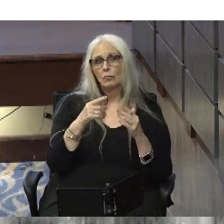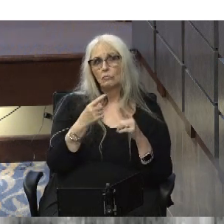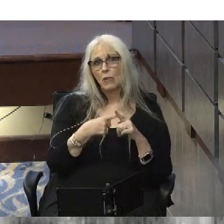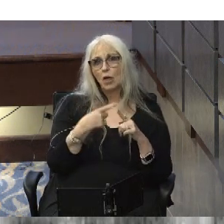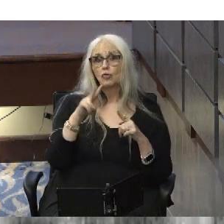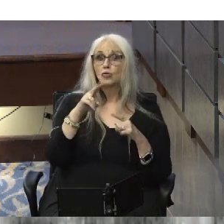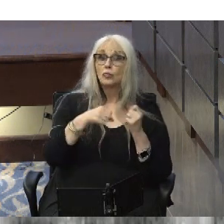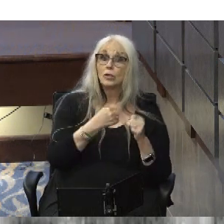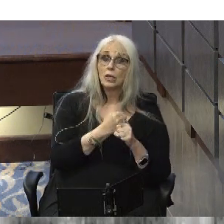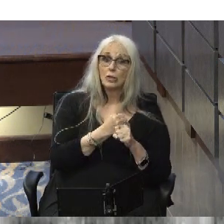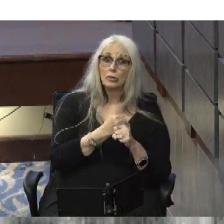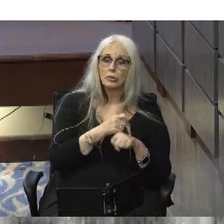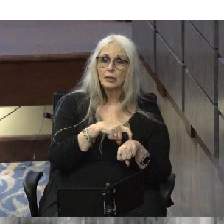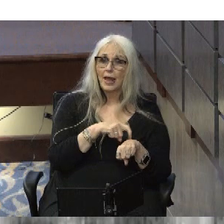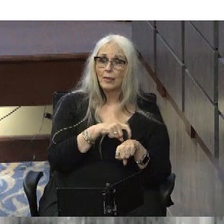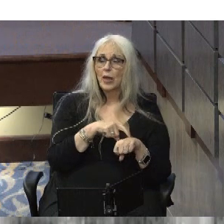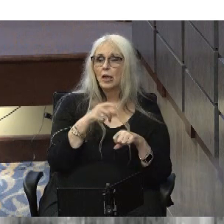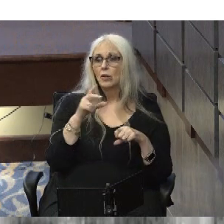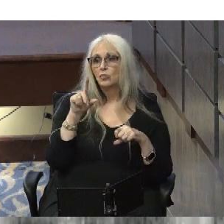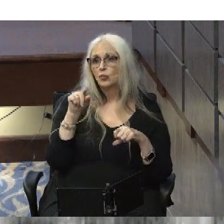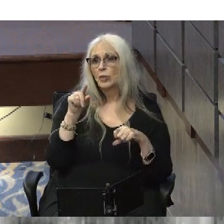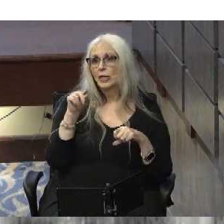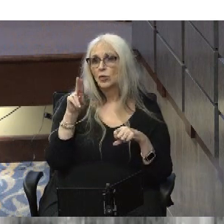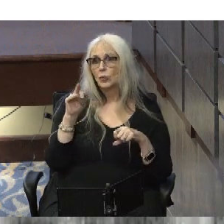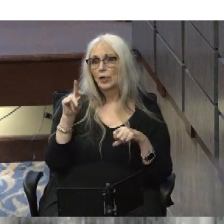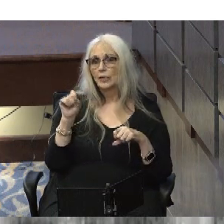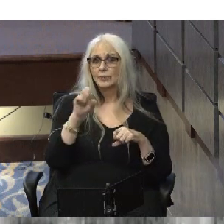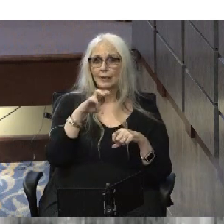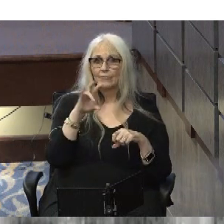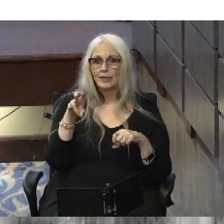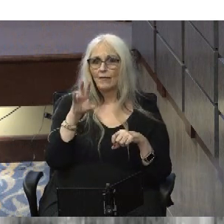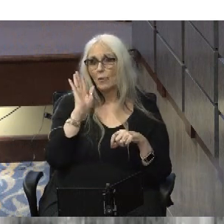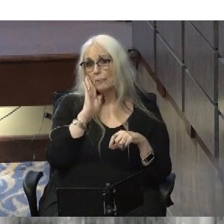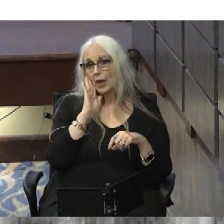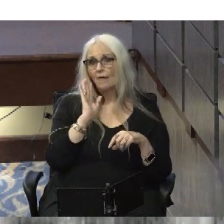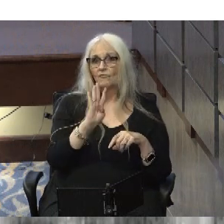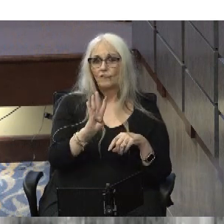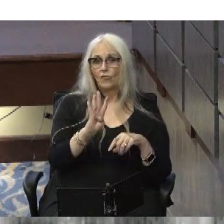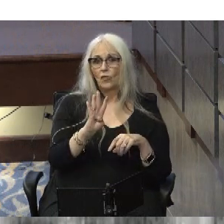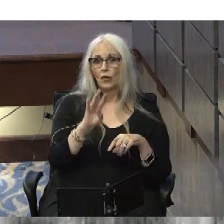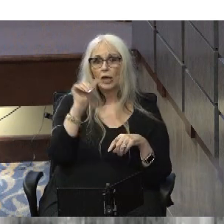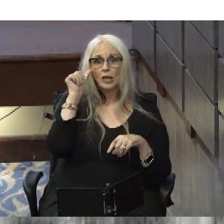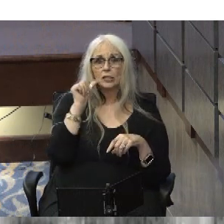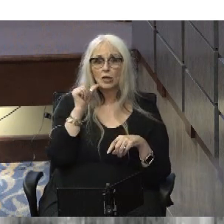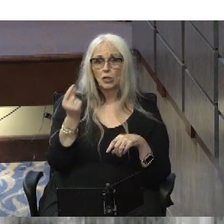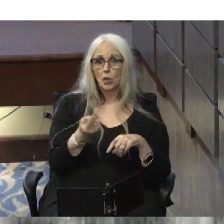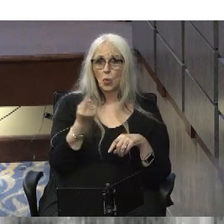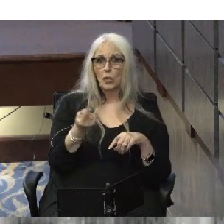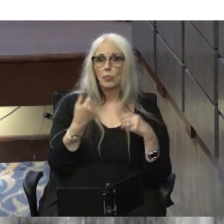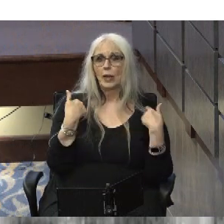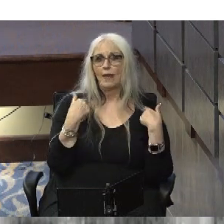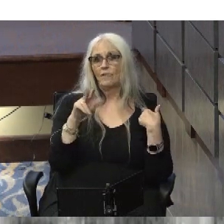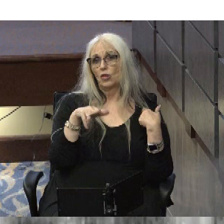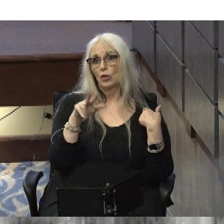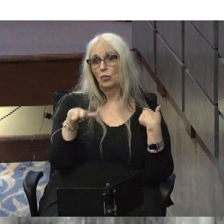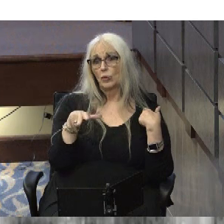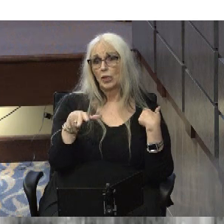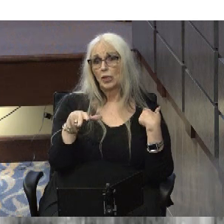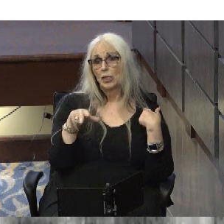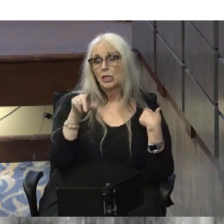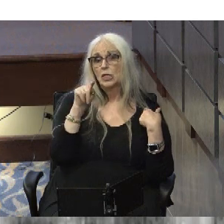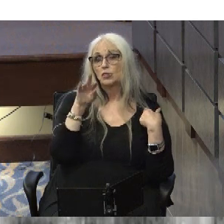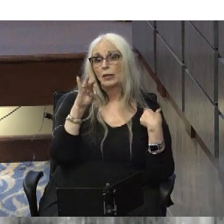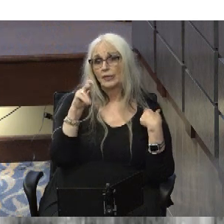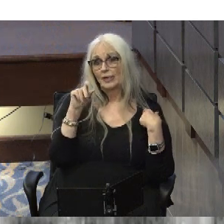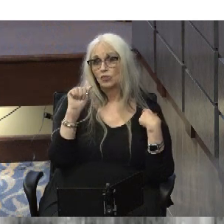We have more units there, 20 units and 77 beds. And then for adults only, we had 33 transitional